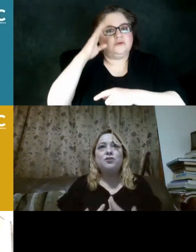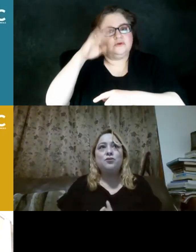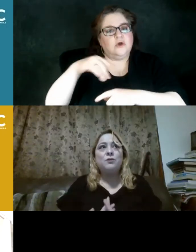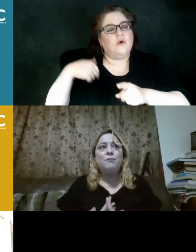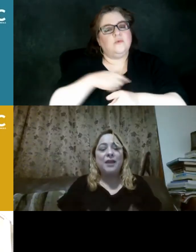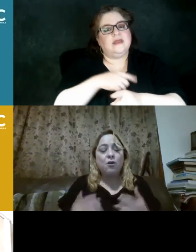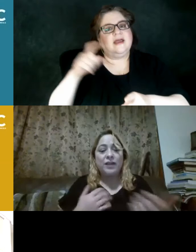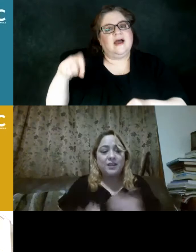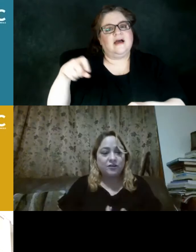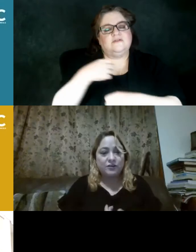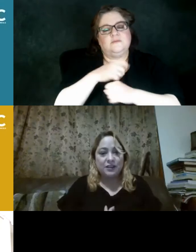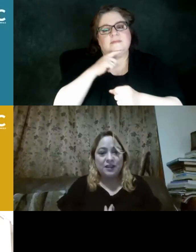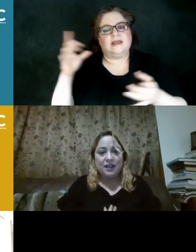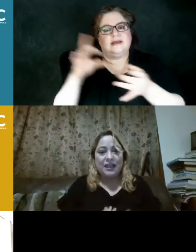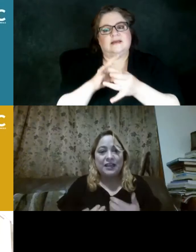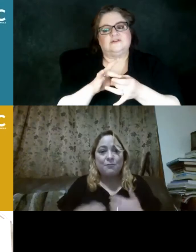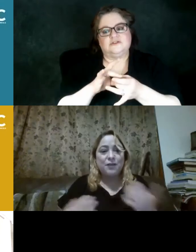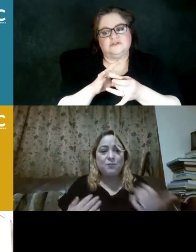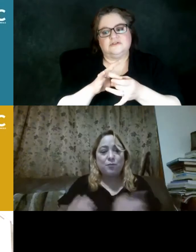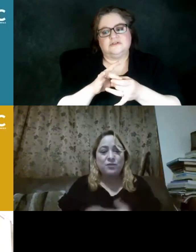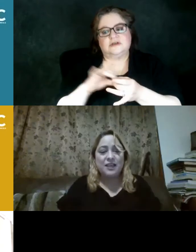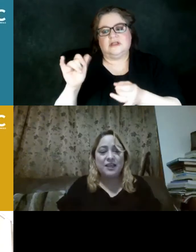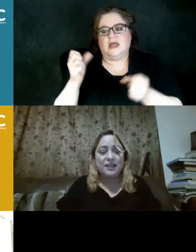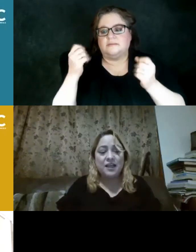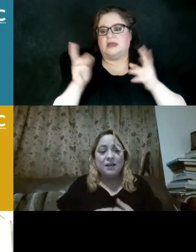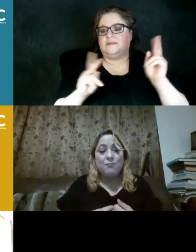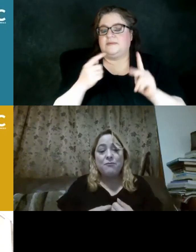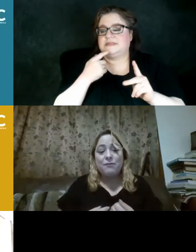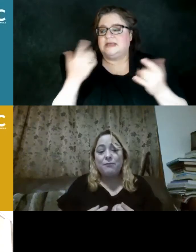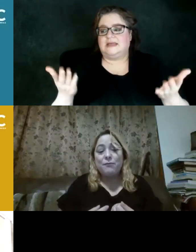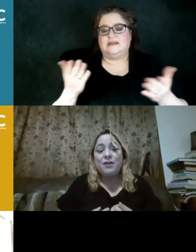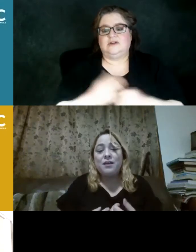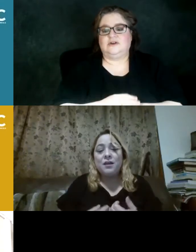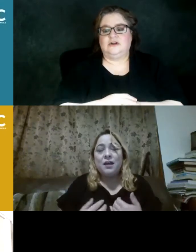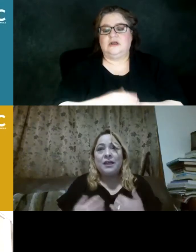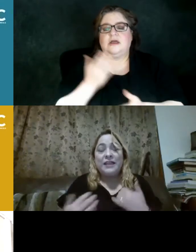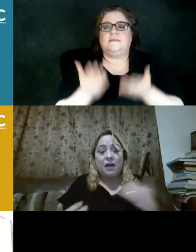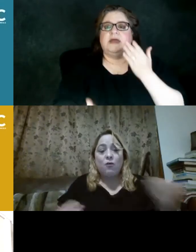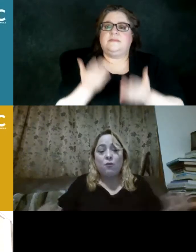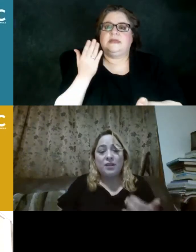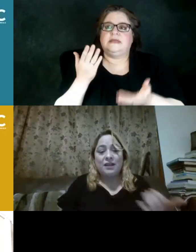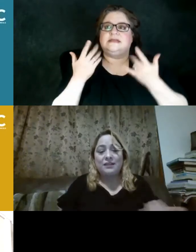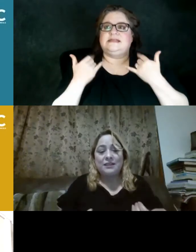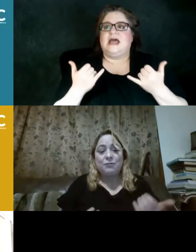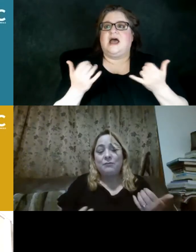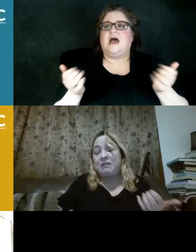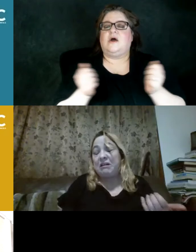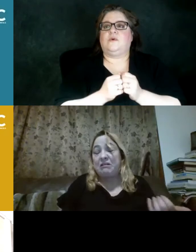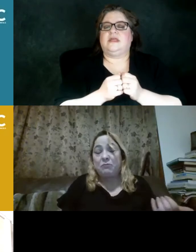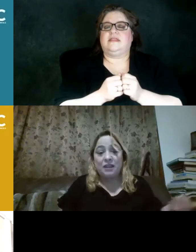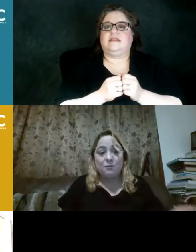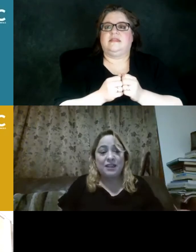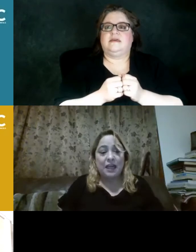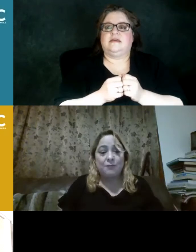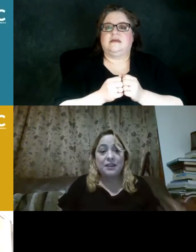have to make connections. Like many people say here, maybe now with that